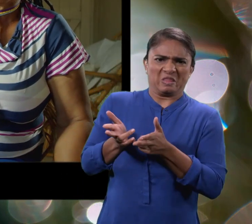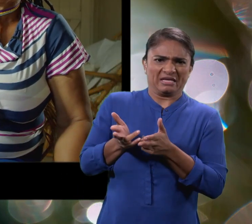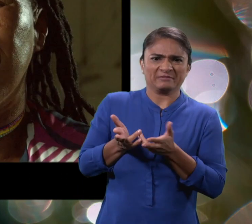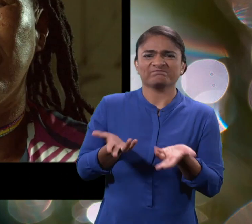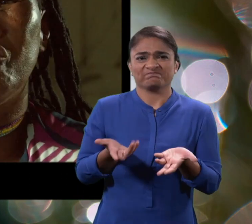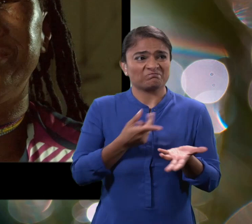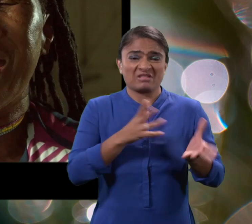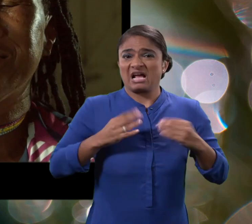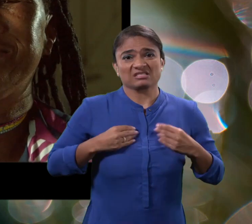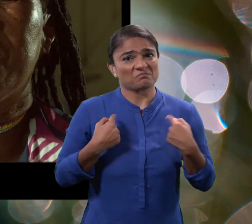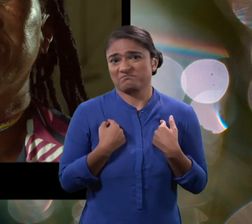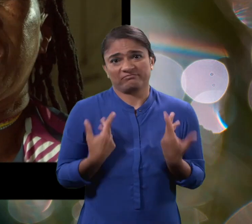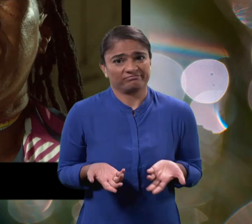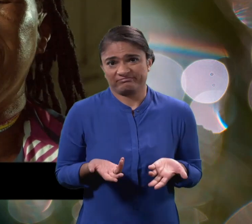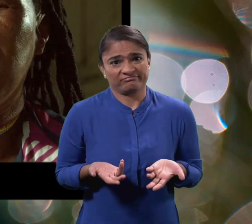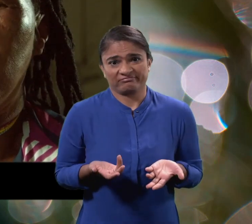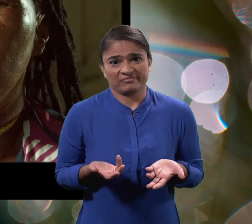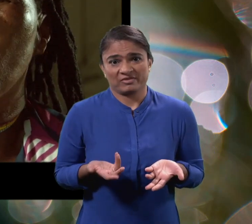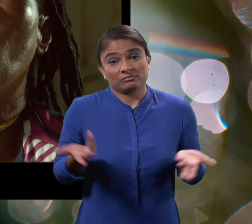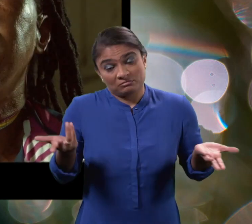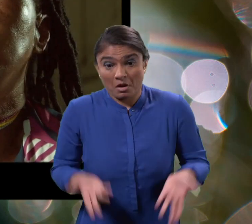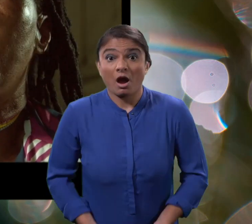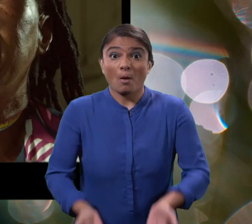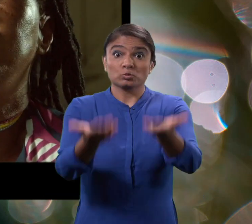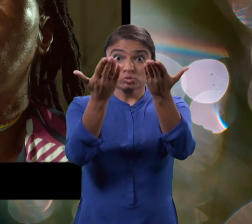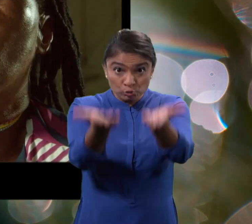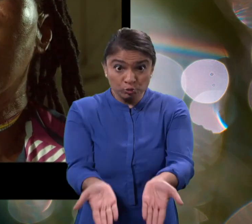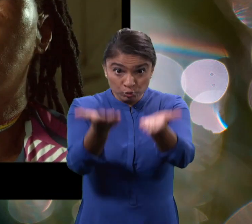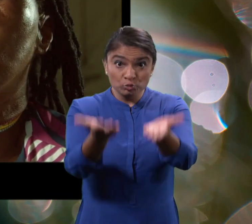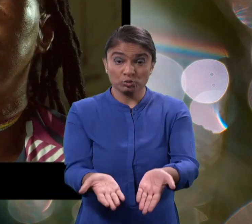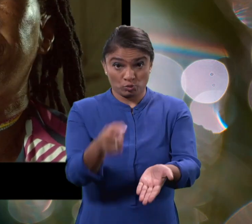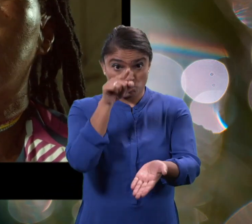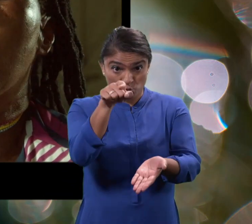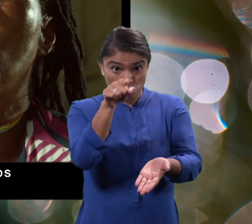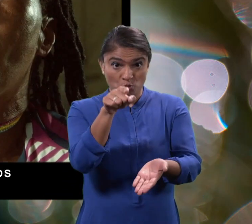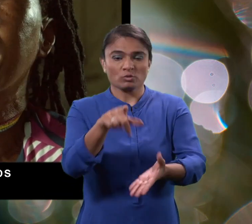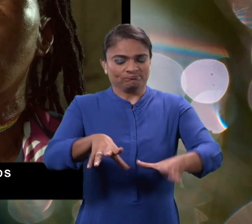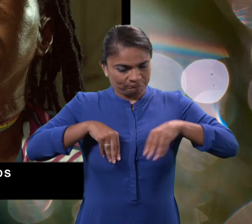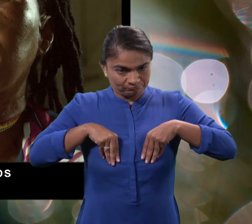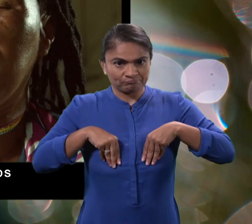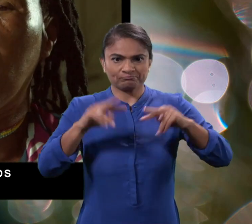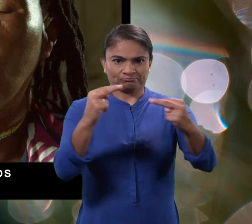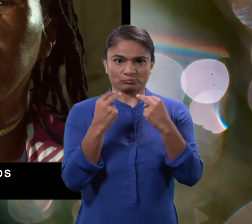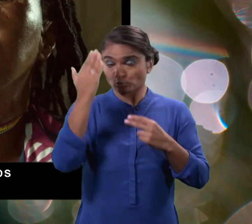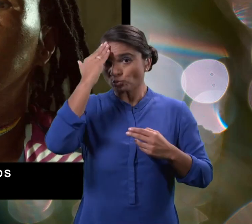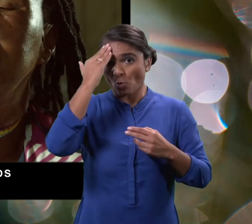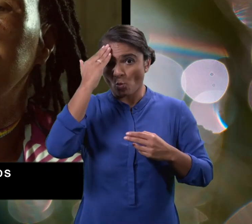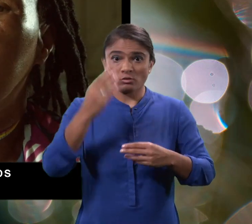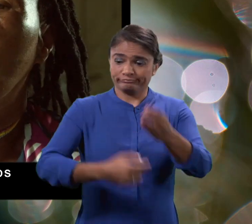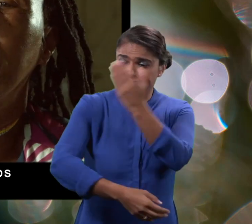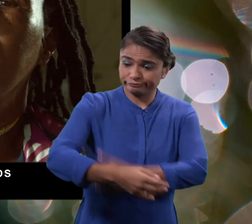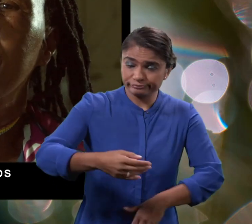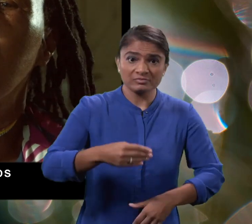sikhubazekile futhi azisamkeli. Ngoku le nto wena mntu ngokwakho funeka uyiphile ngokwakho, uba ingakwamkeli uyazi